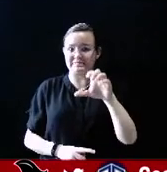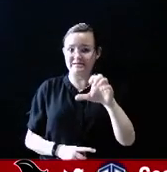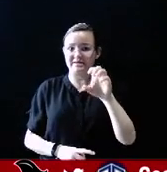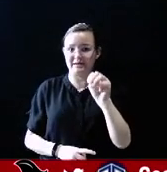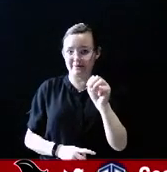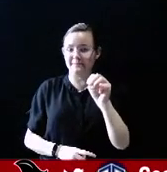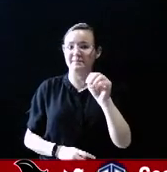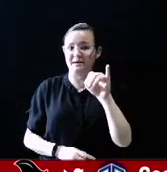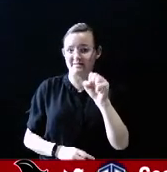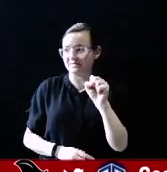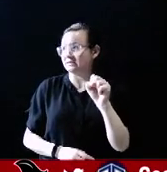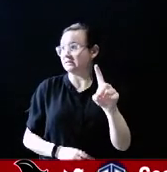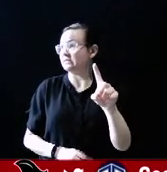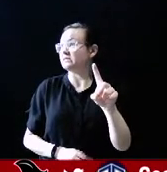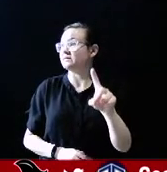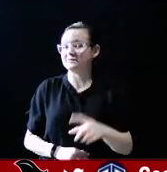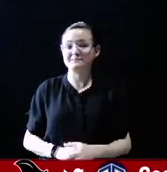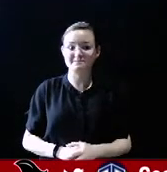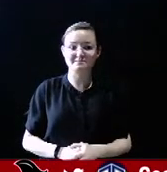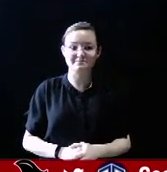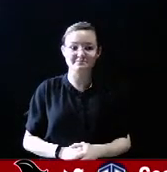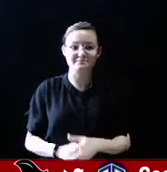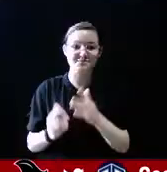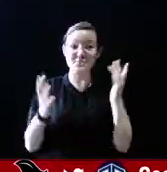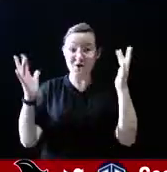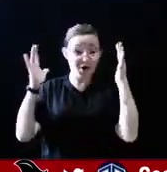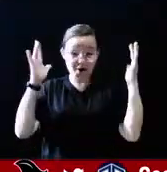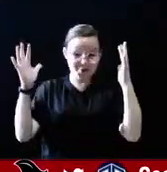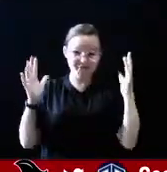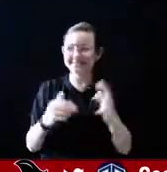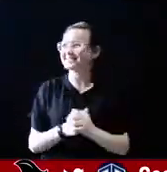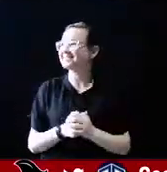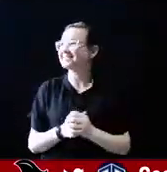Consolidated Independent School District. Woohoo!